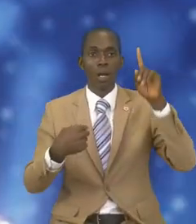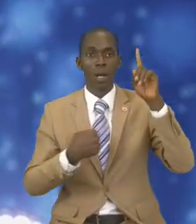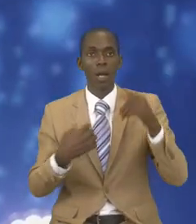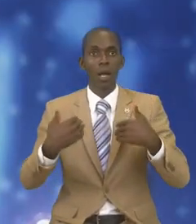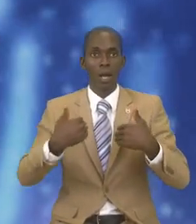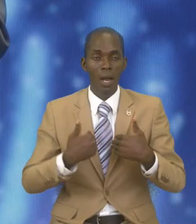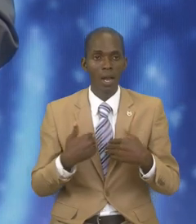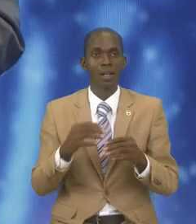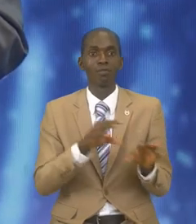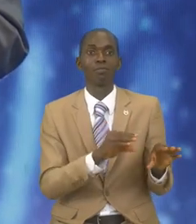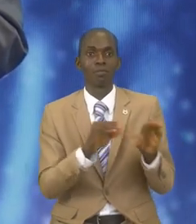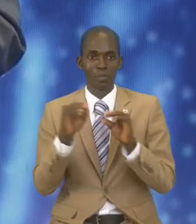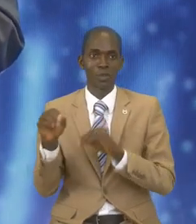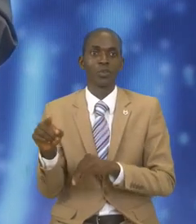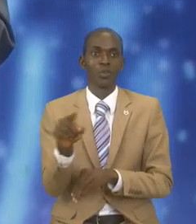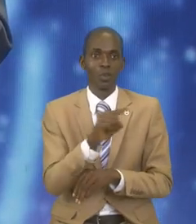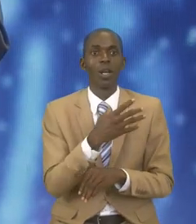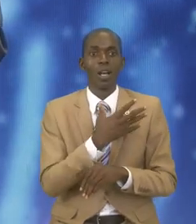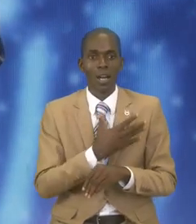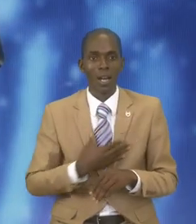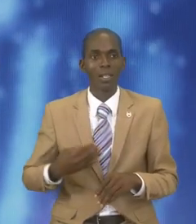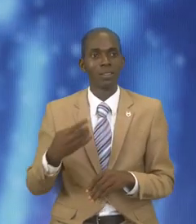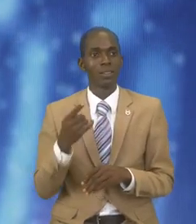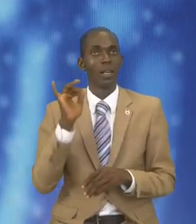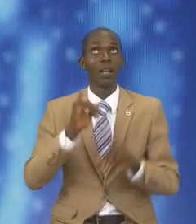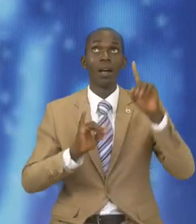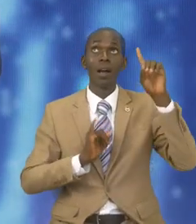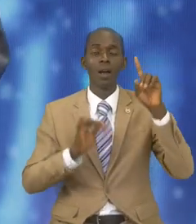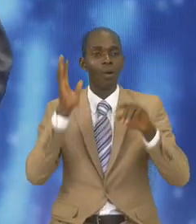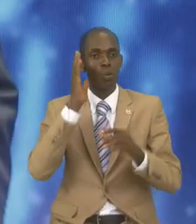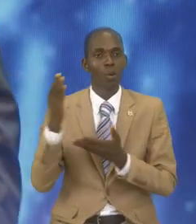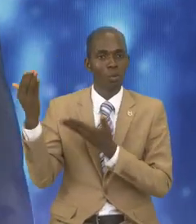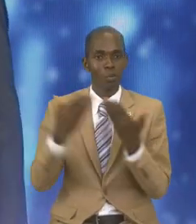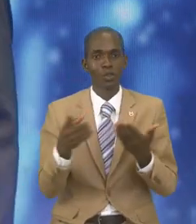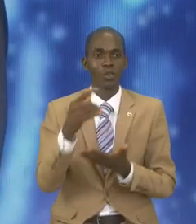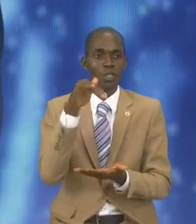says the Lord, and I will bring you again